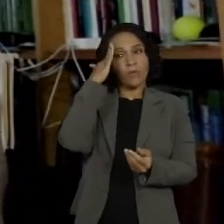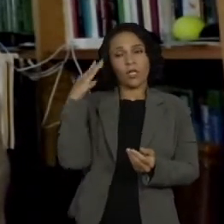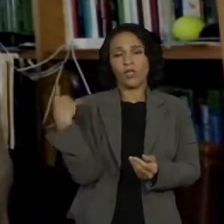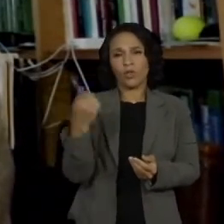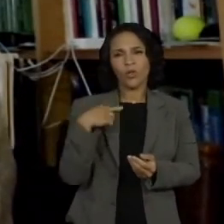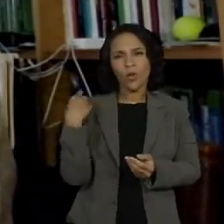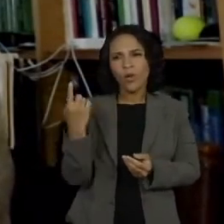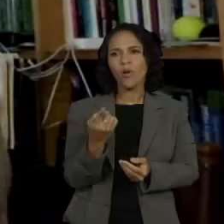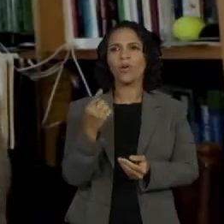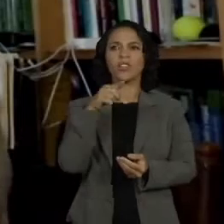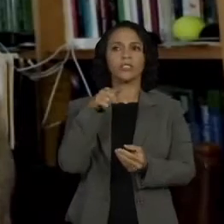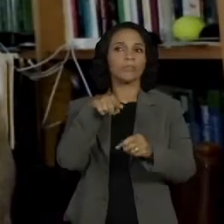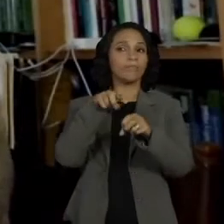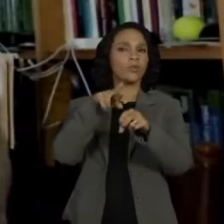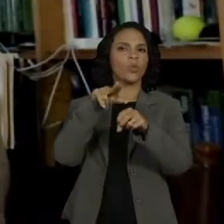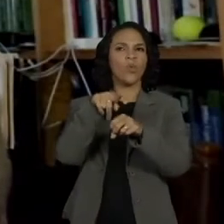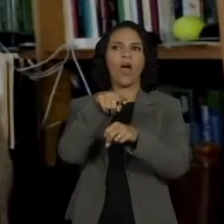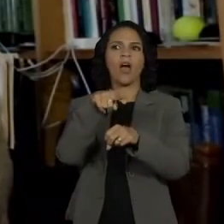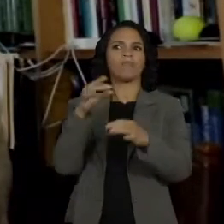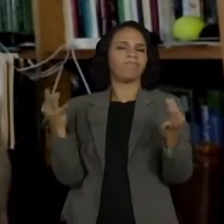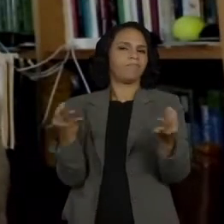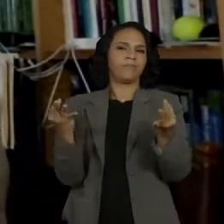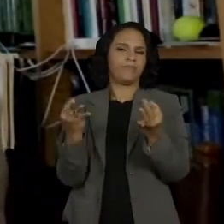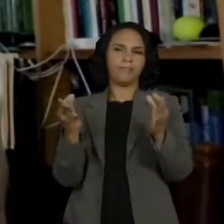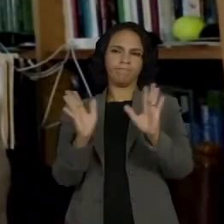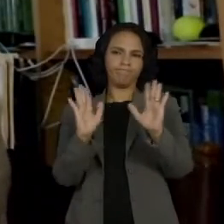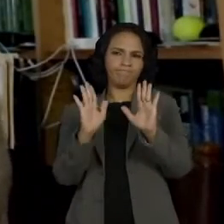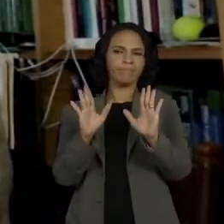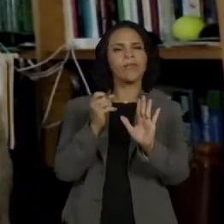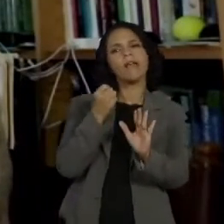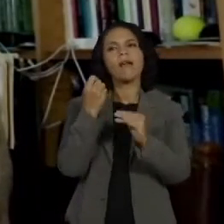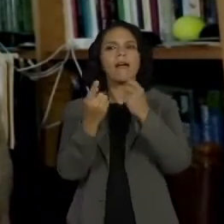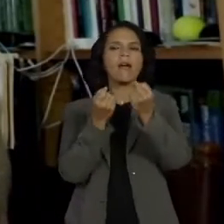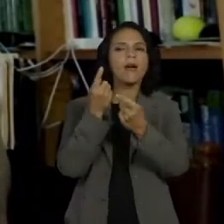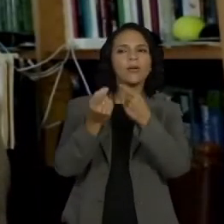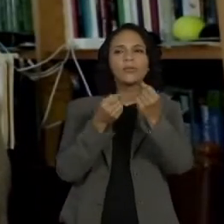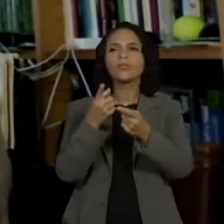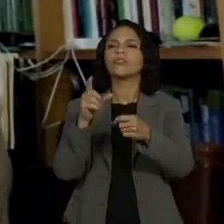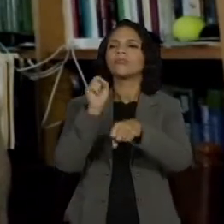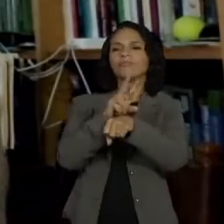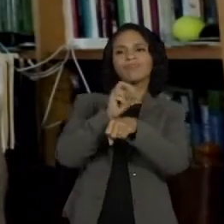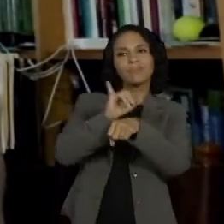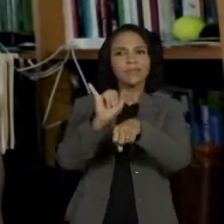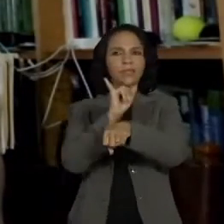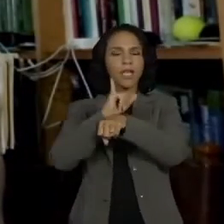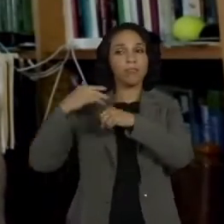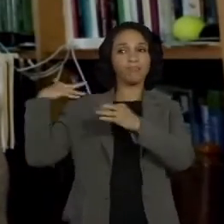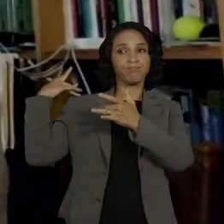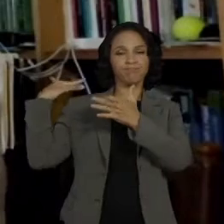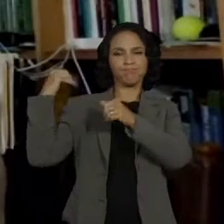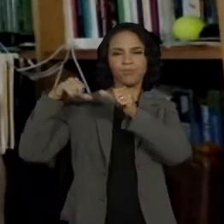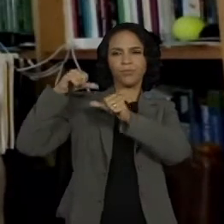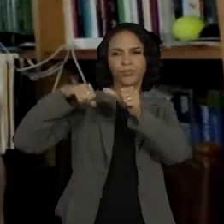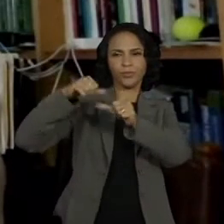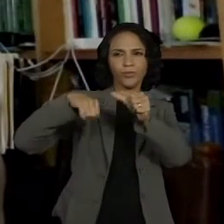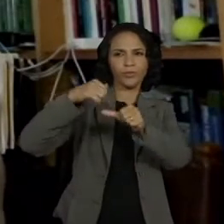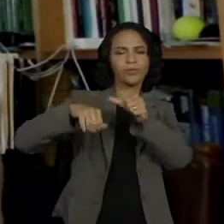actually smart, but some viruses have evolutionary strategies that are very